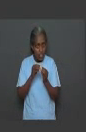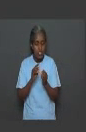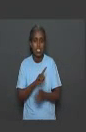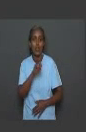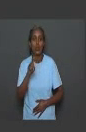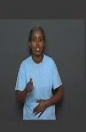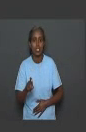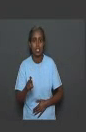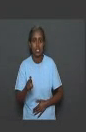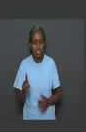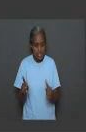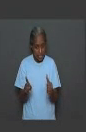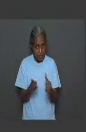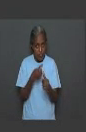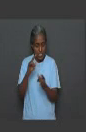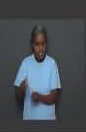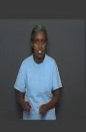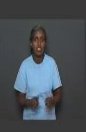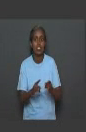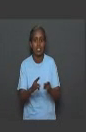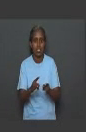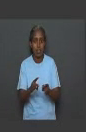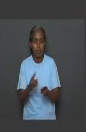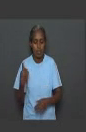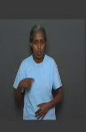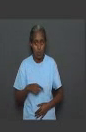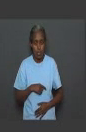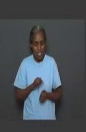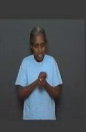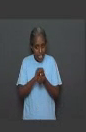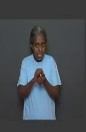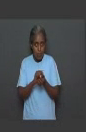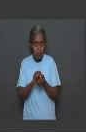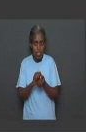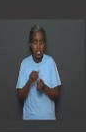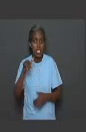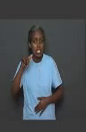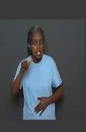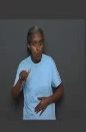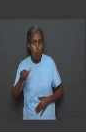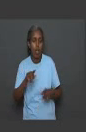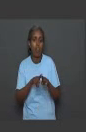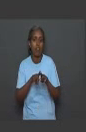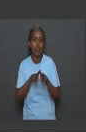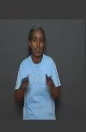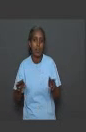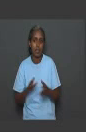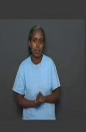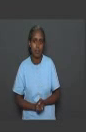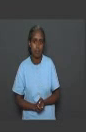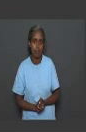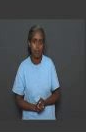add the equations in the first system, we can eliminate the y